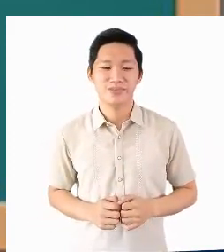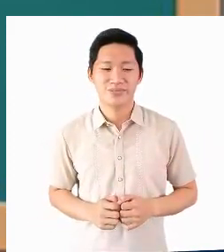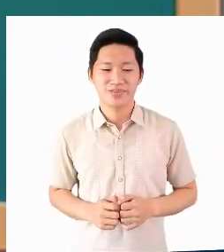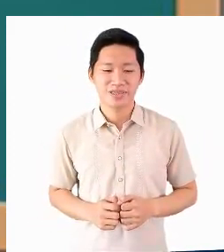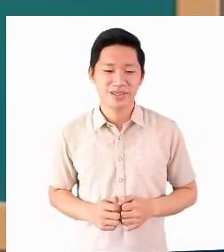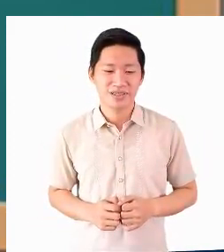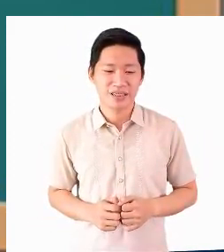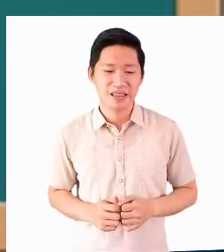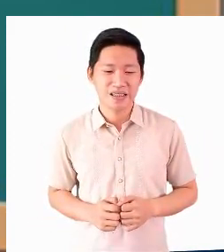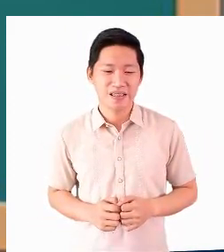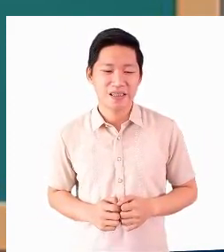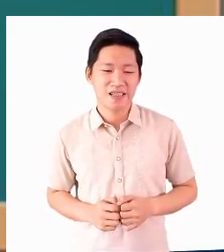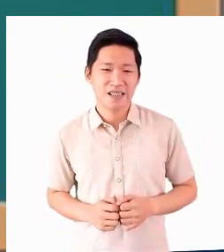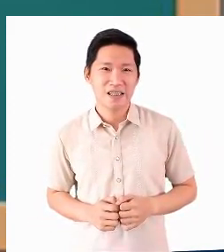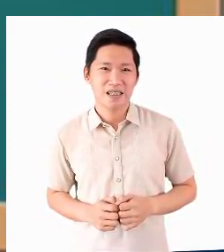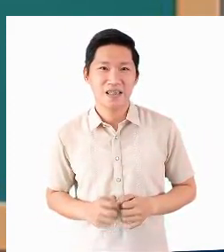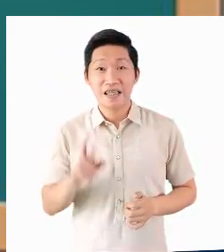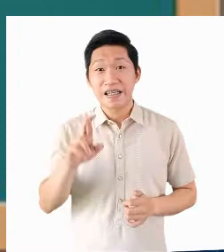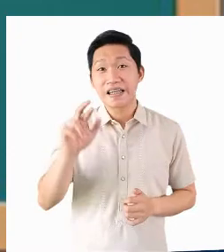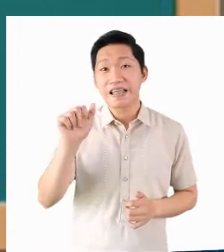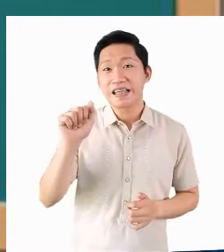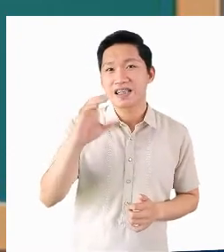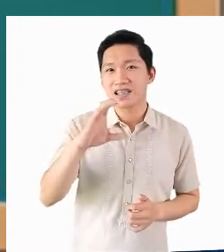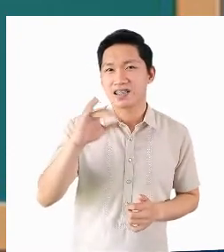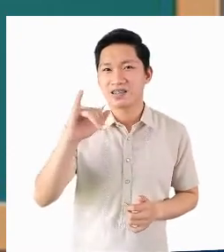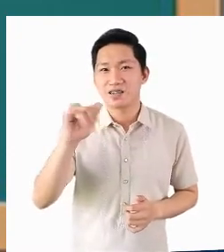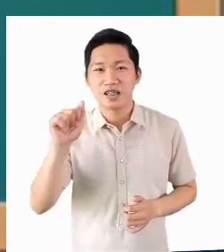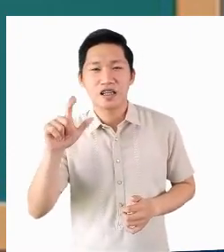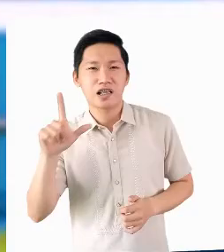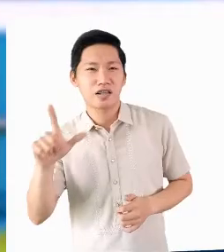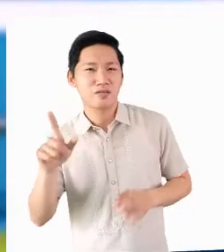and racial prejudice.